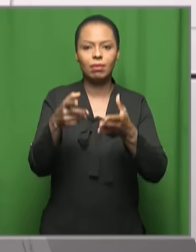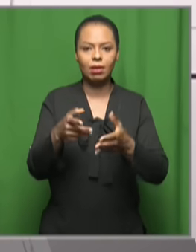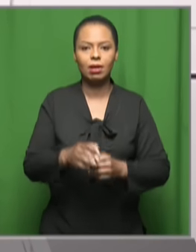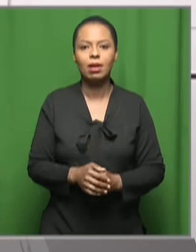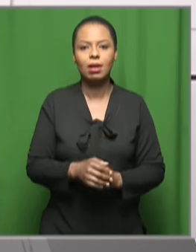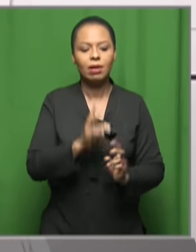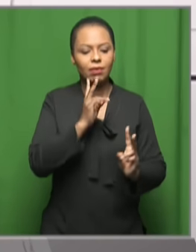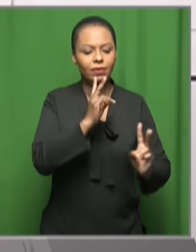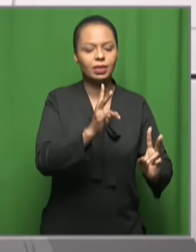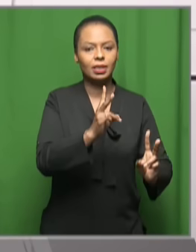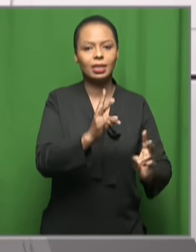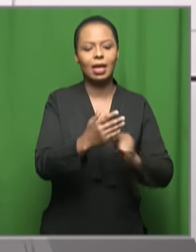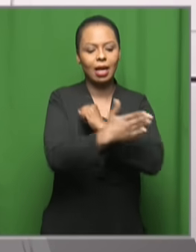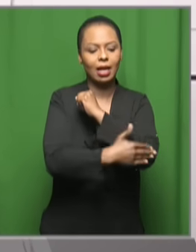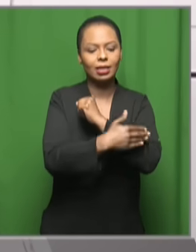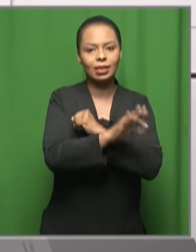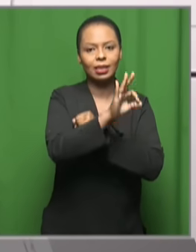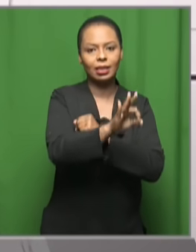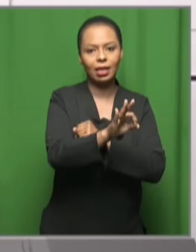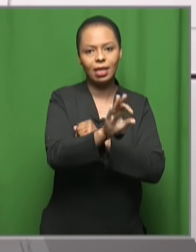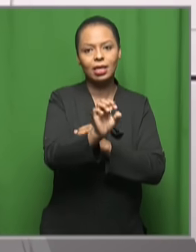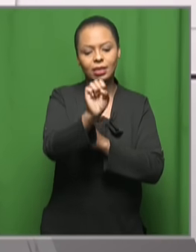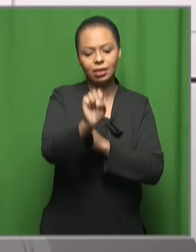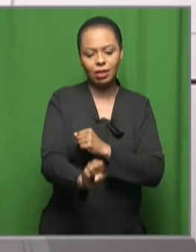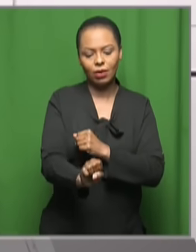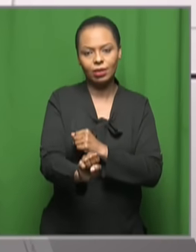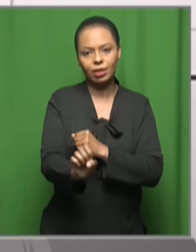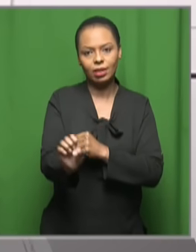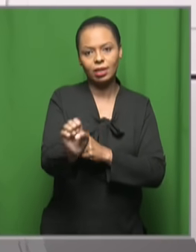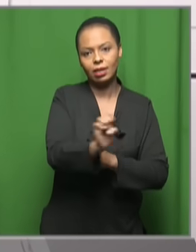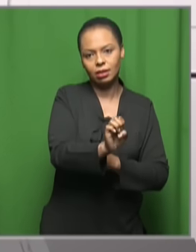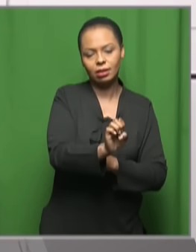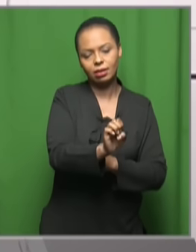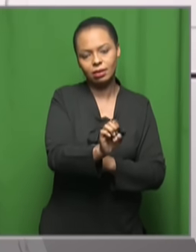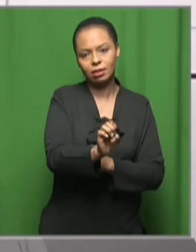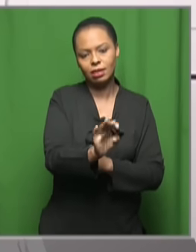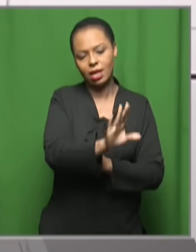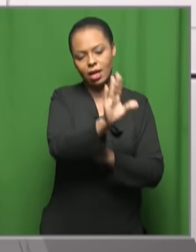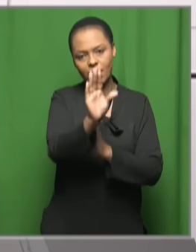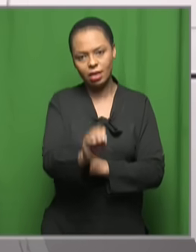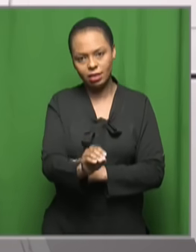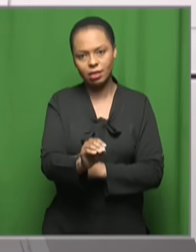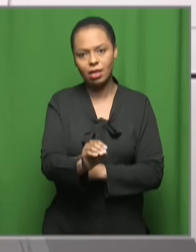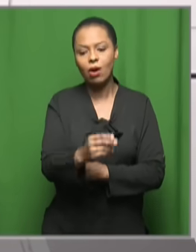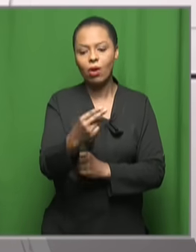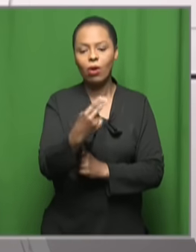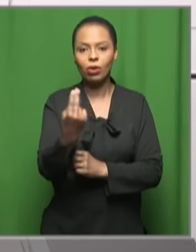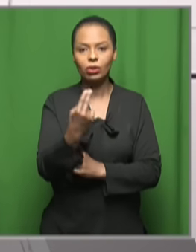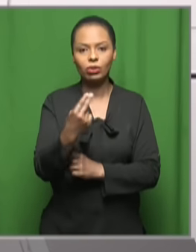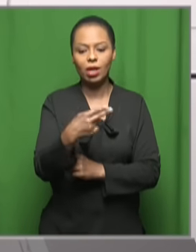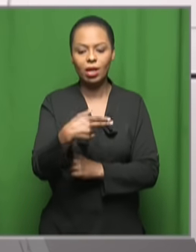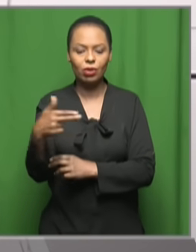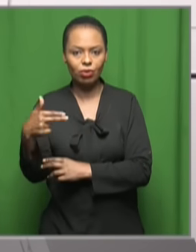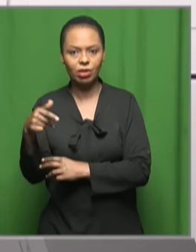in the Southeast Asian region. Yes. And Indonesia was one of those countries